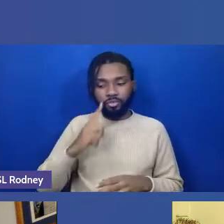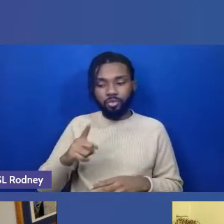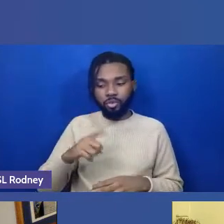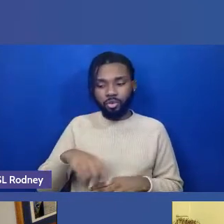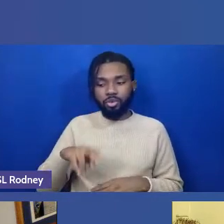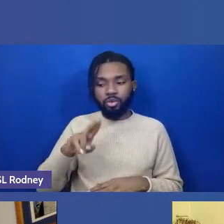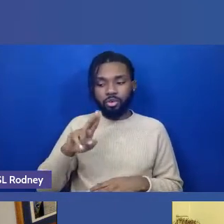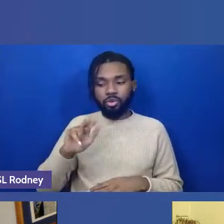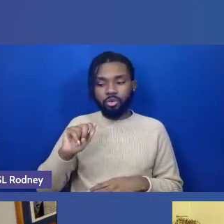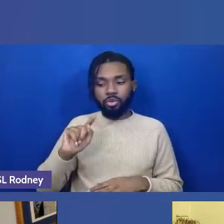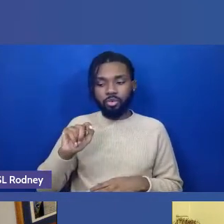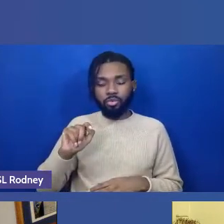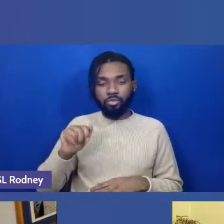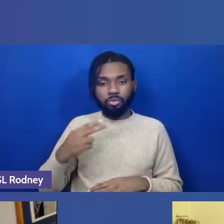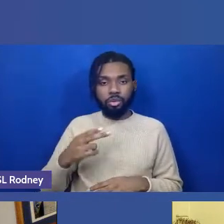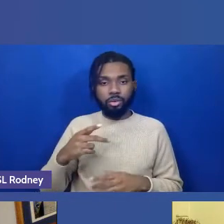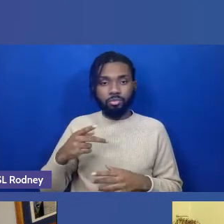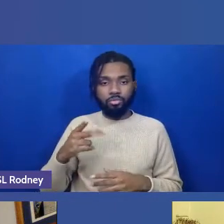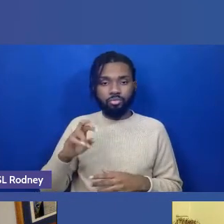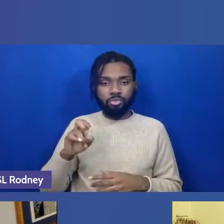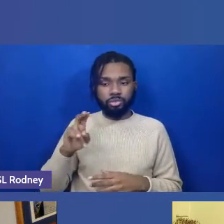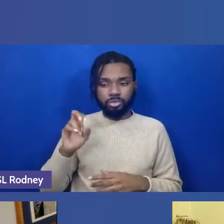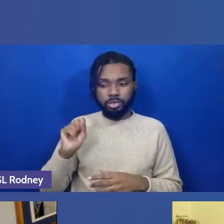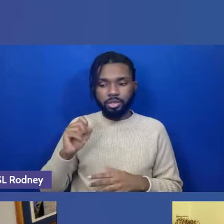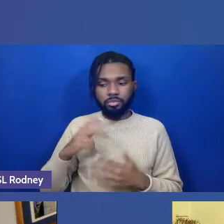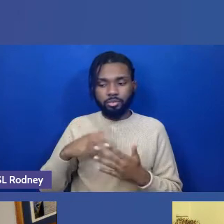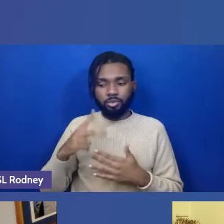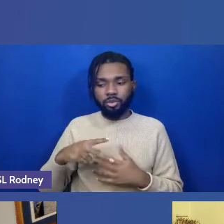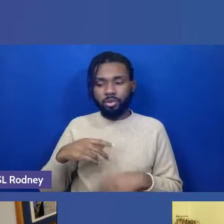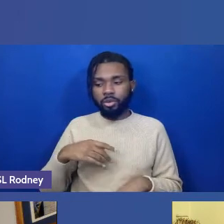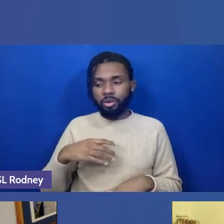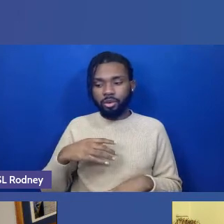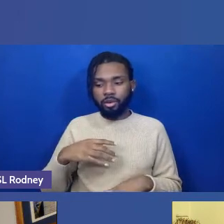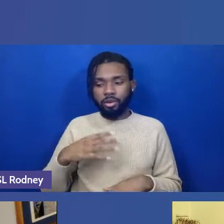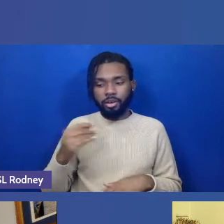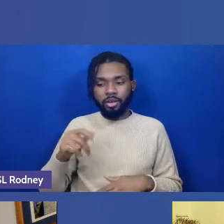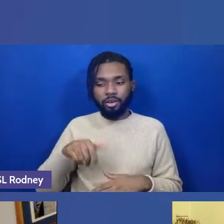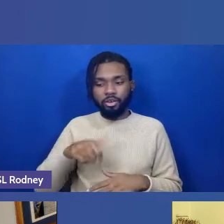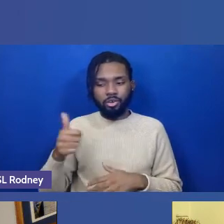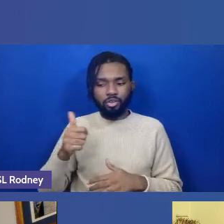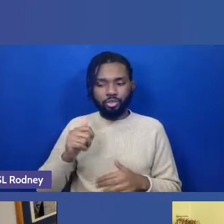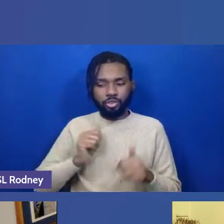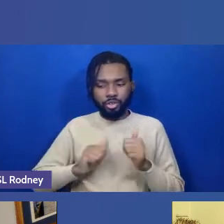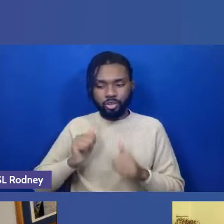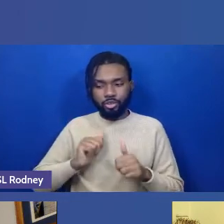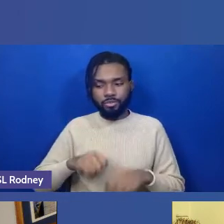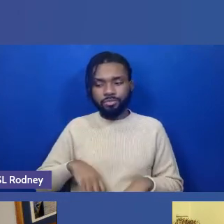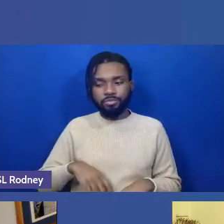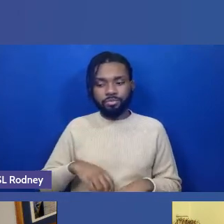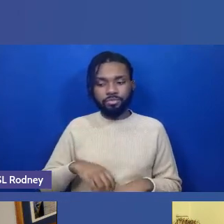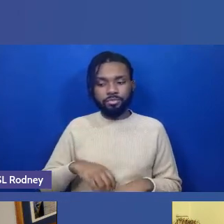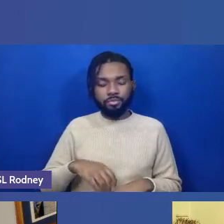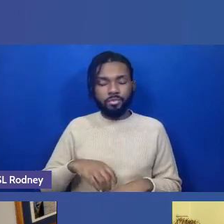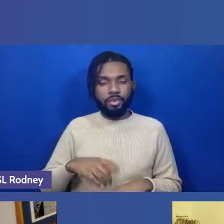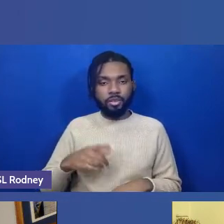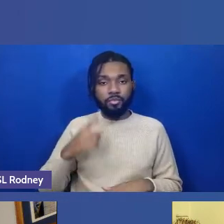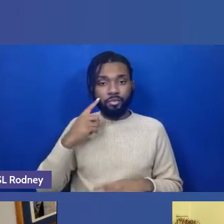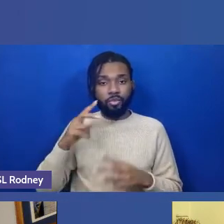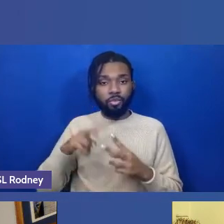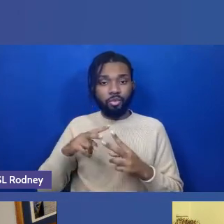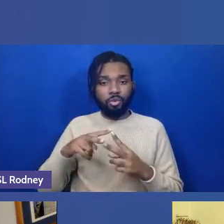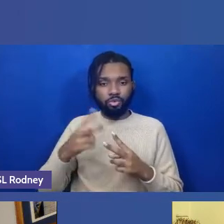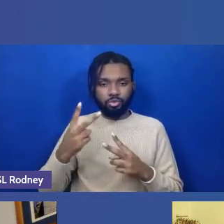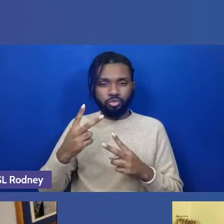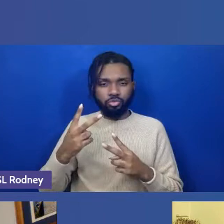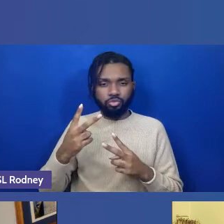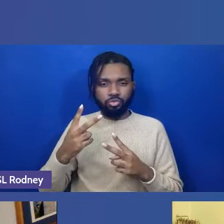also co-artistic director of Red Eagle Soaring Native Youth Theater. And for both of those programs, as